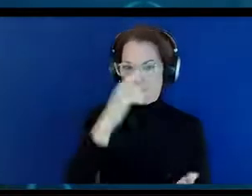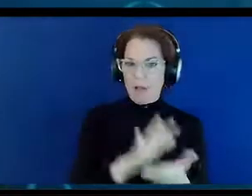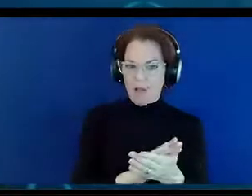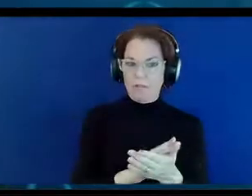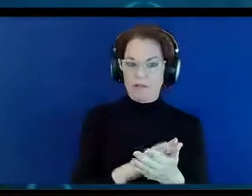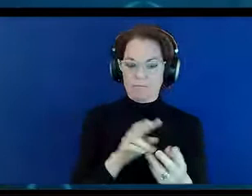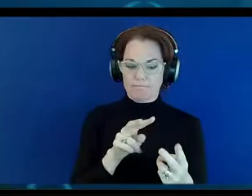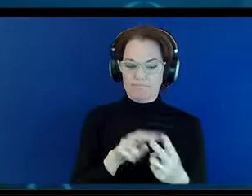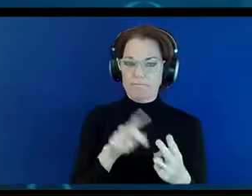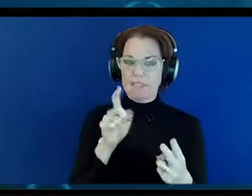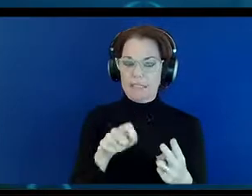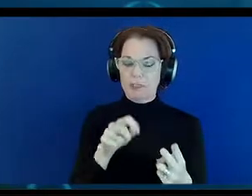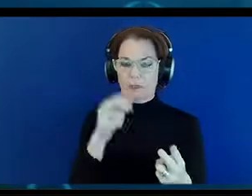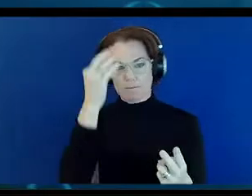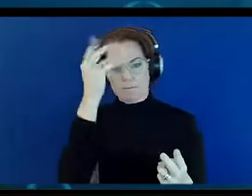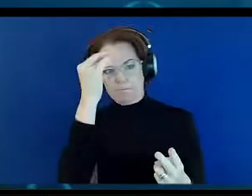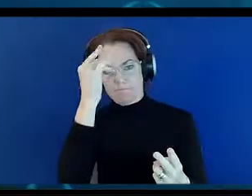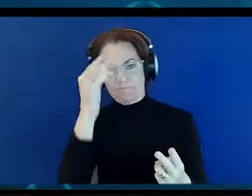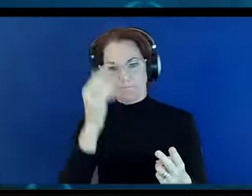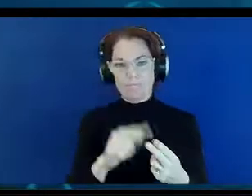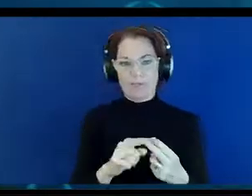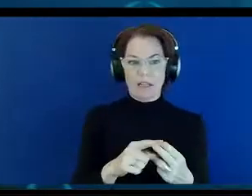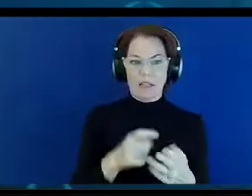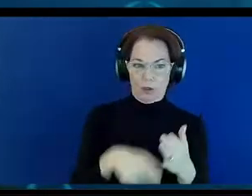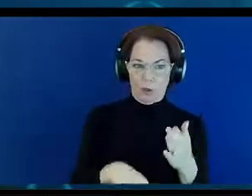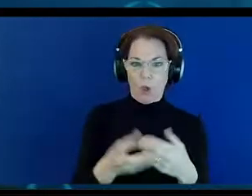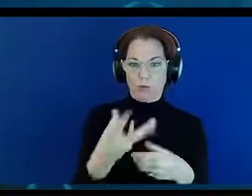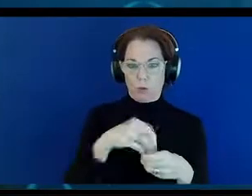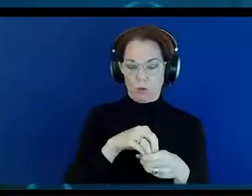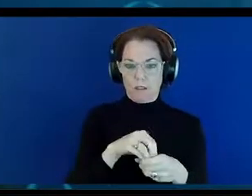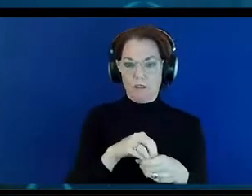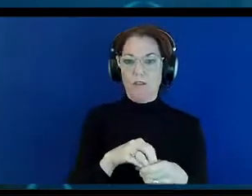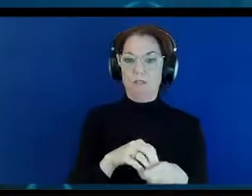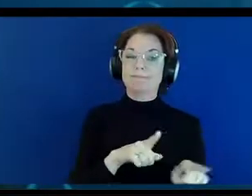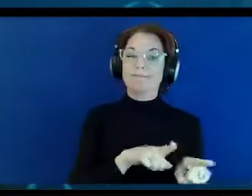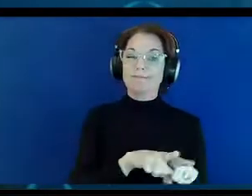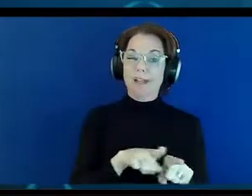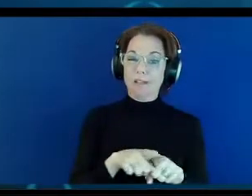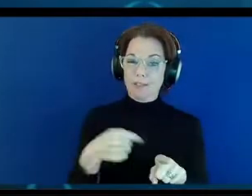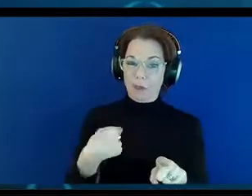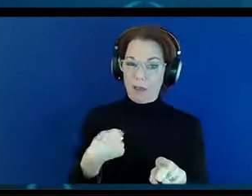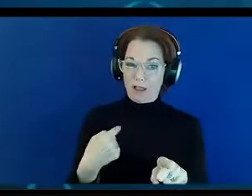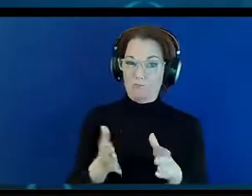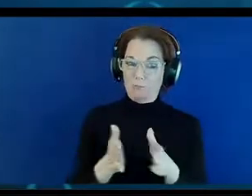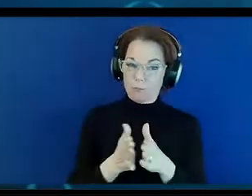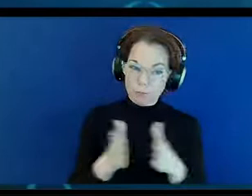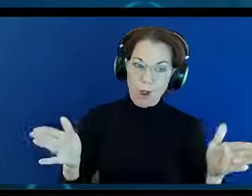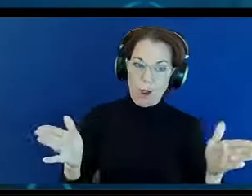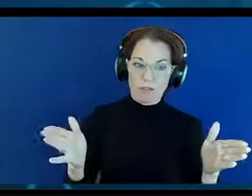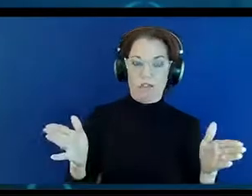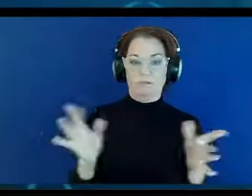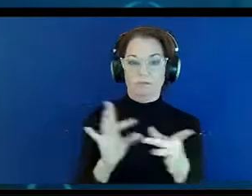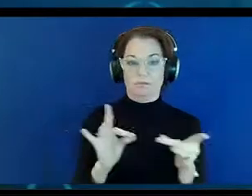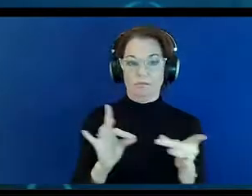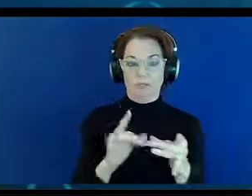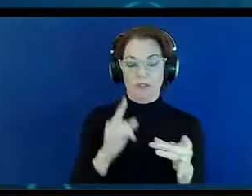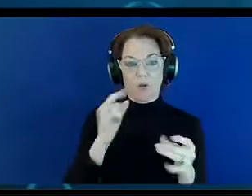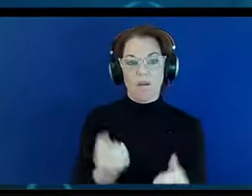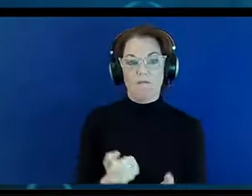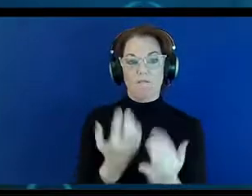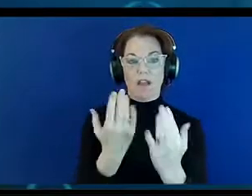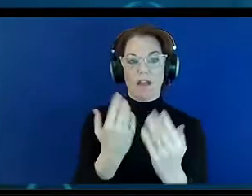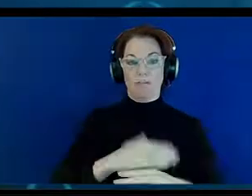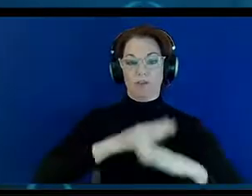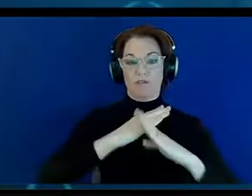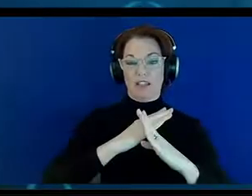Certainly the feasibility, the cost studied as well. I will also say that more broadly in terms of fire prevention, if you look at